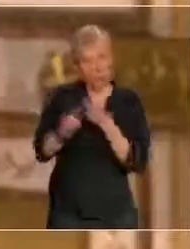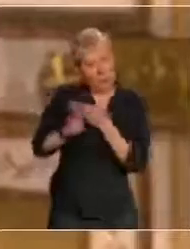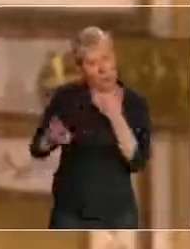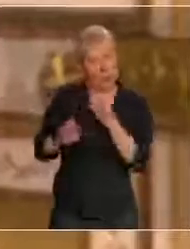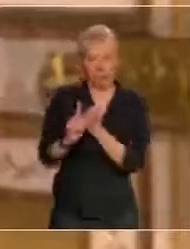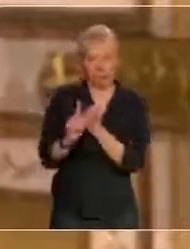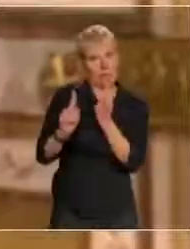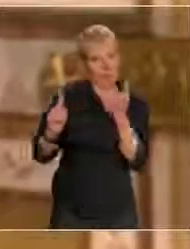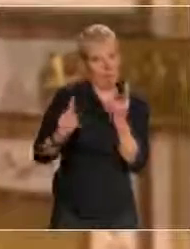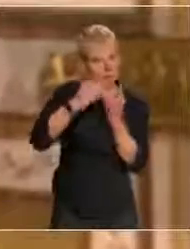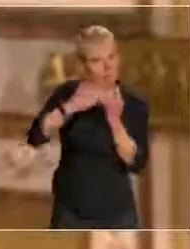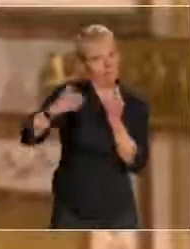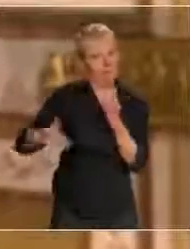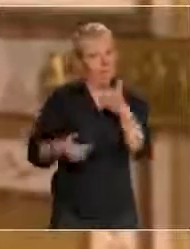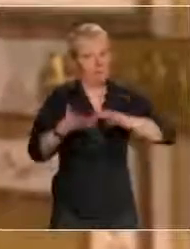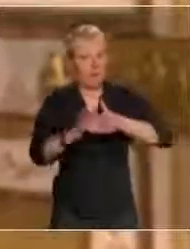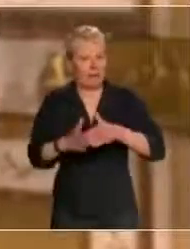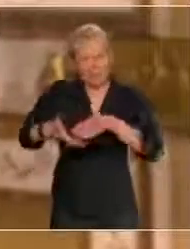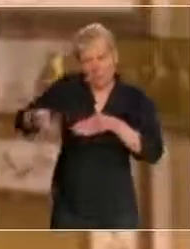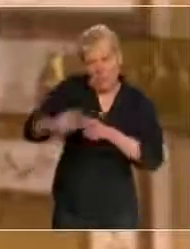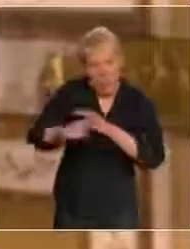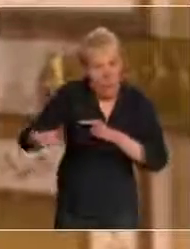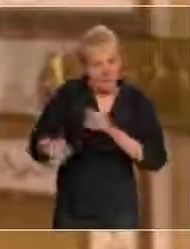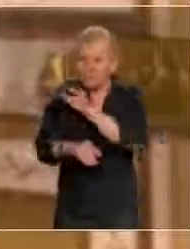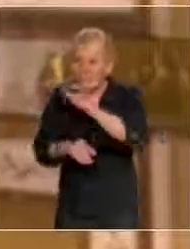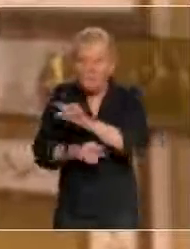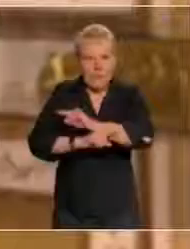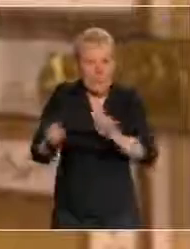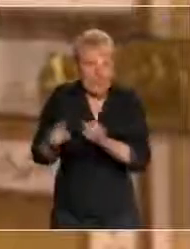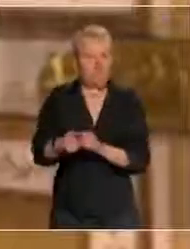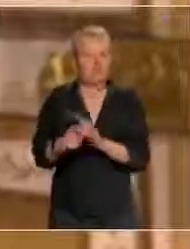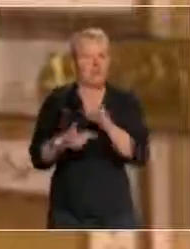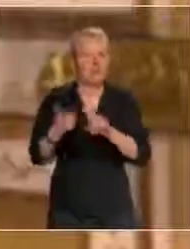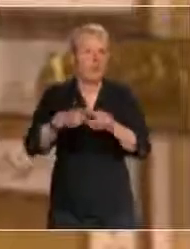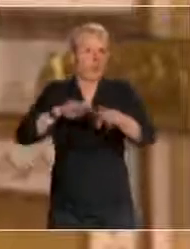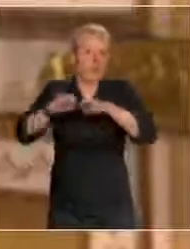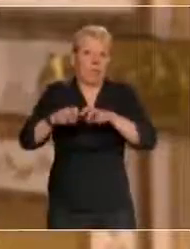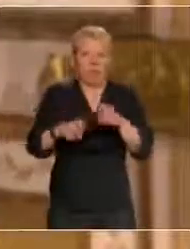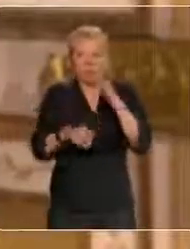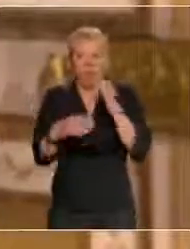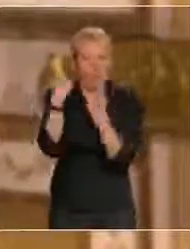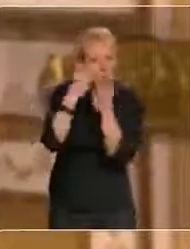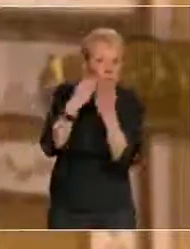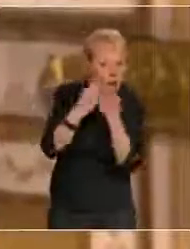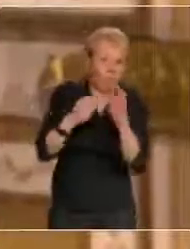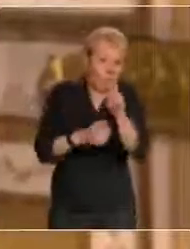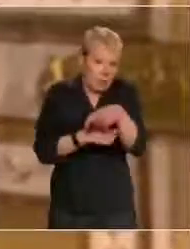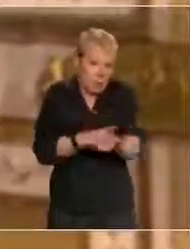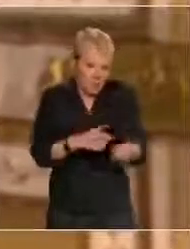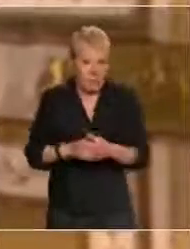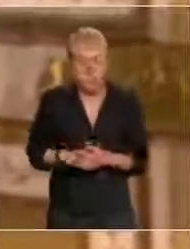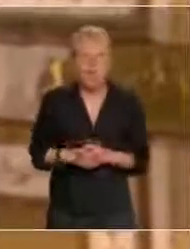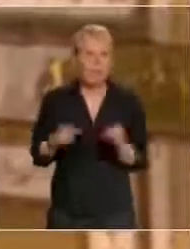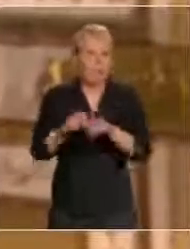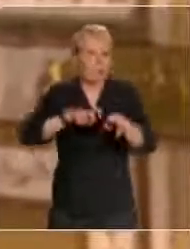and do some shopping, but shop in a disciplined fashion and having at least a distance of 1 meter, not shaking hands, not